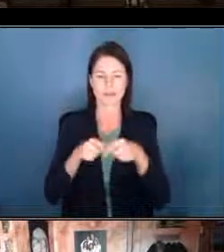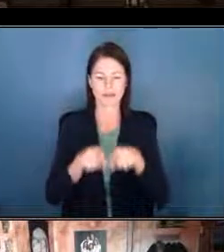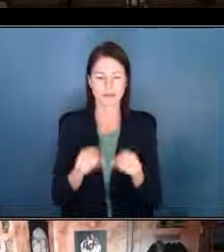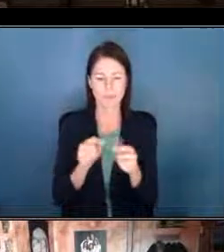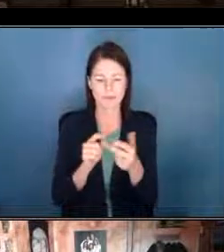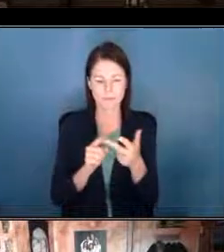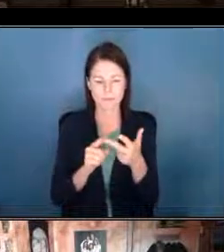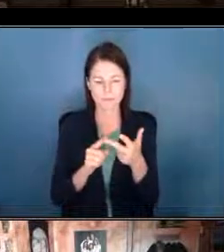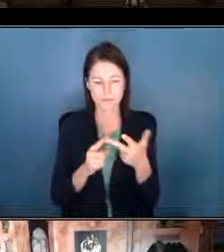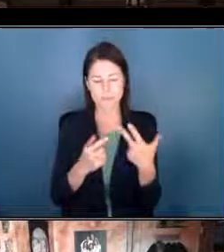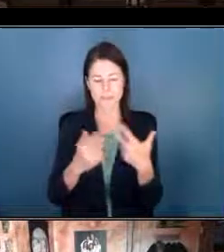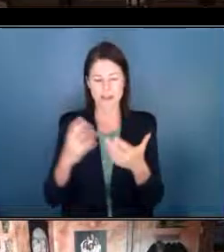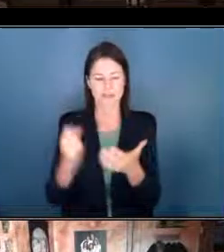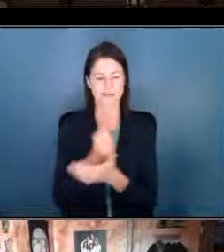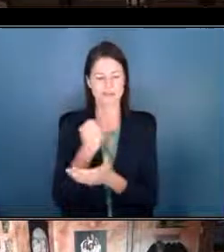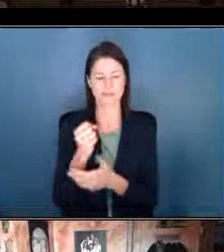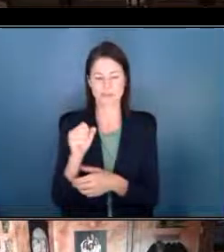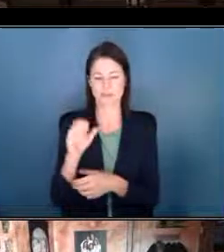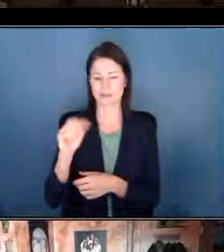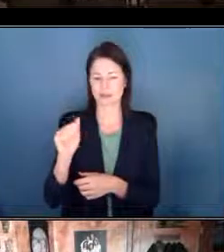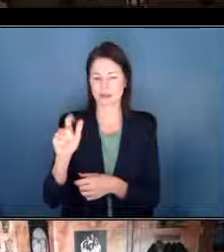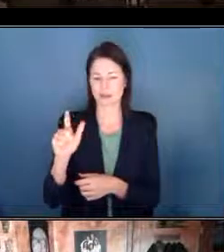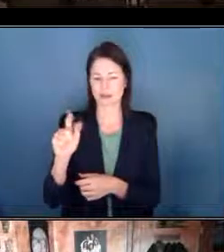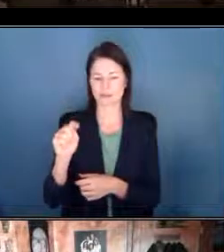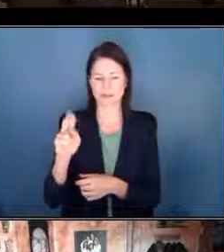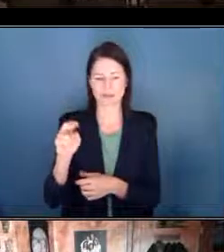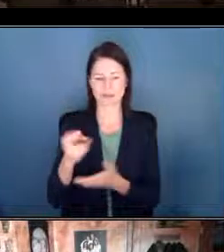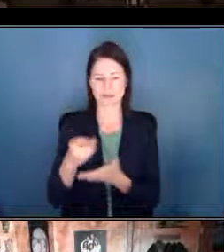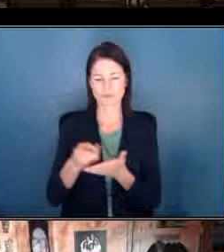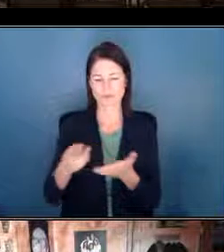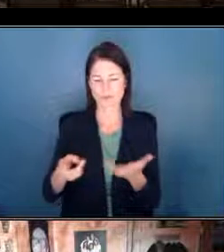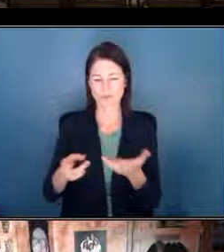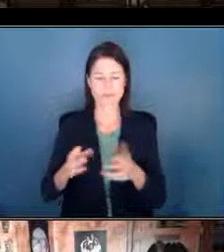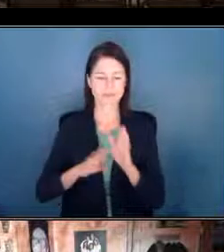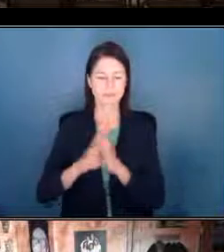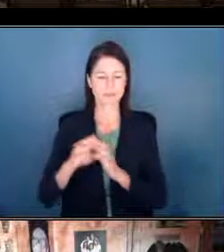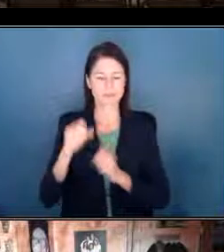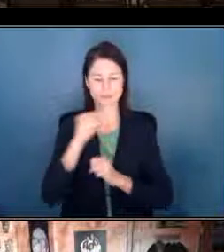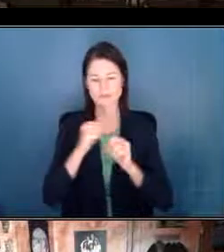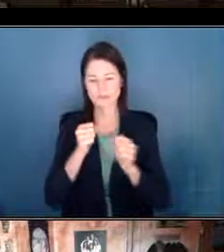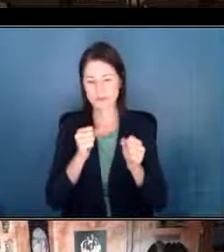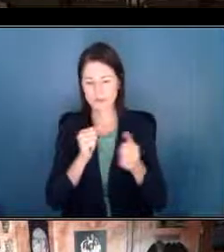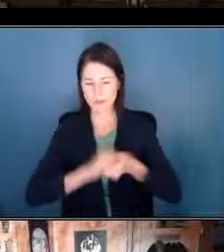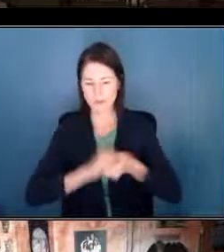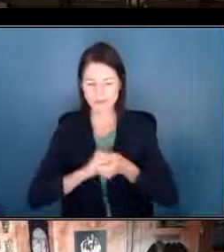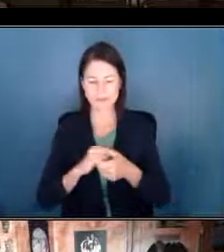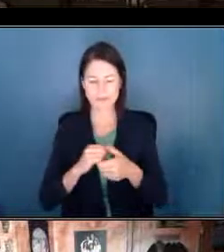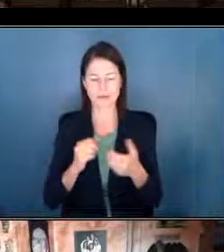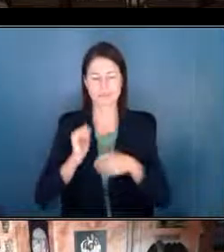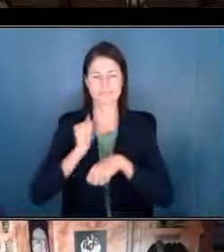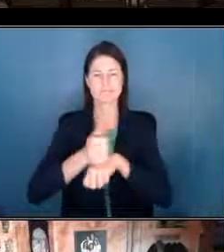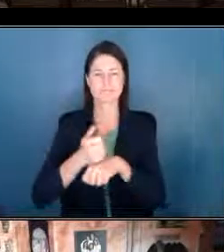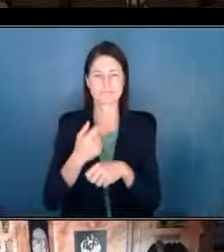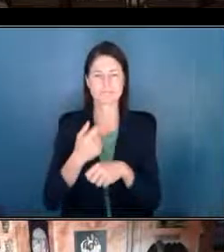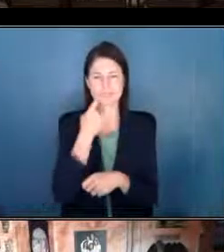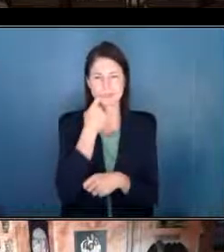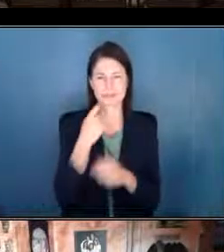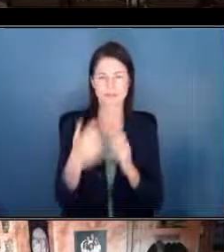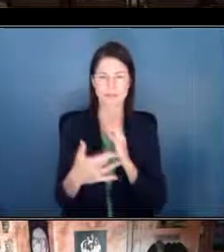leveraging additional Caltrans resources, developing strategic partnerships, and implementing the latest technologies that can help achieve state